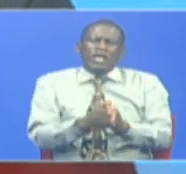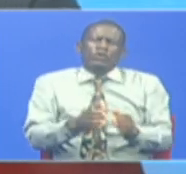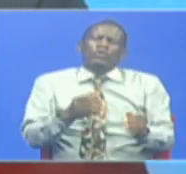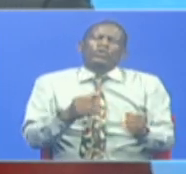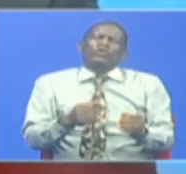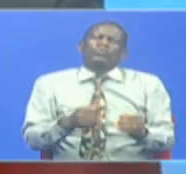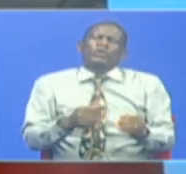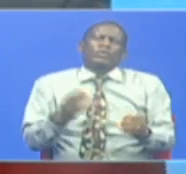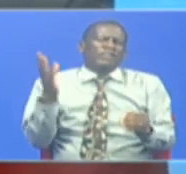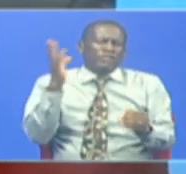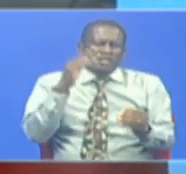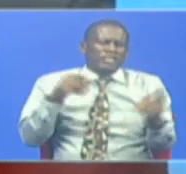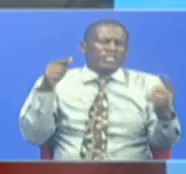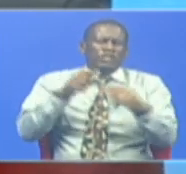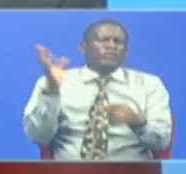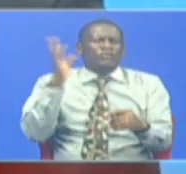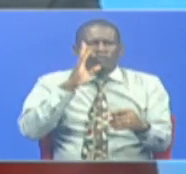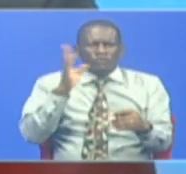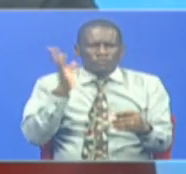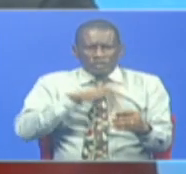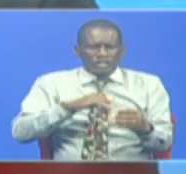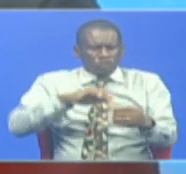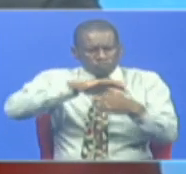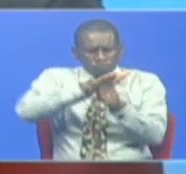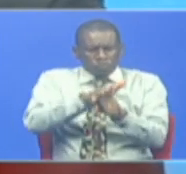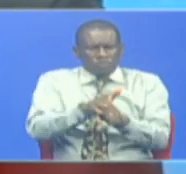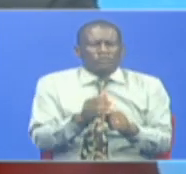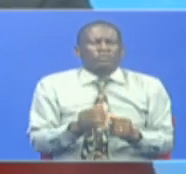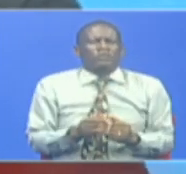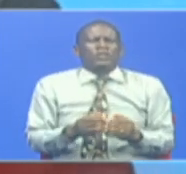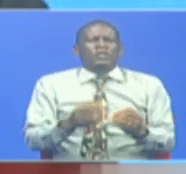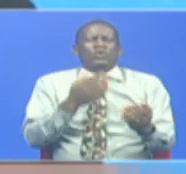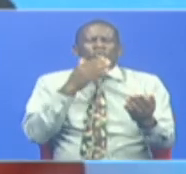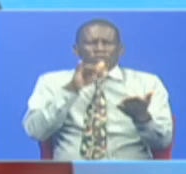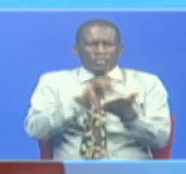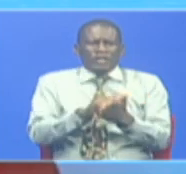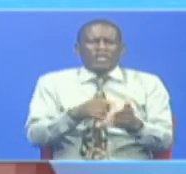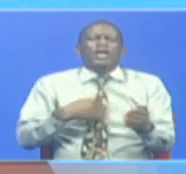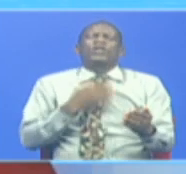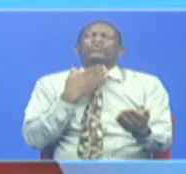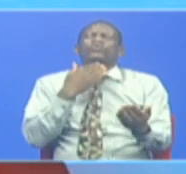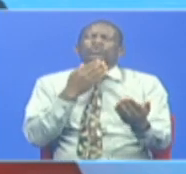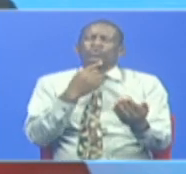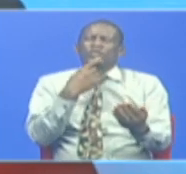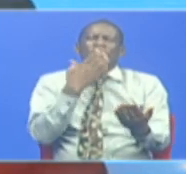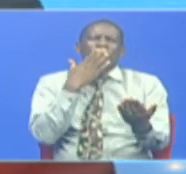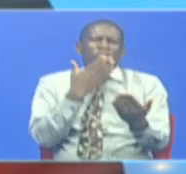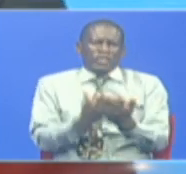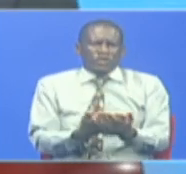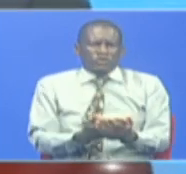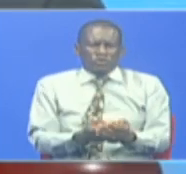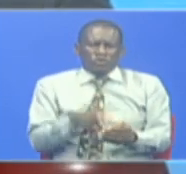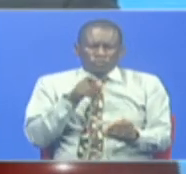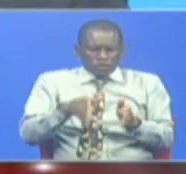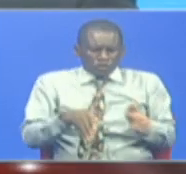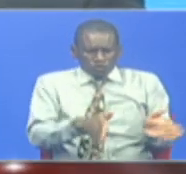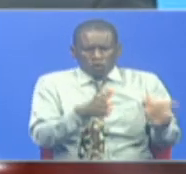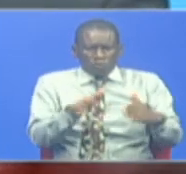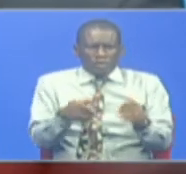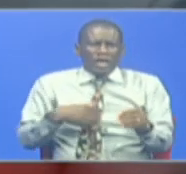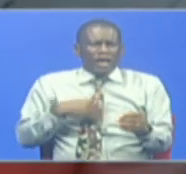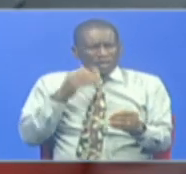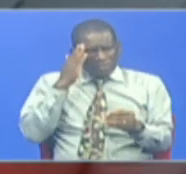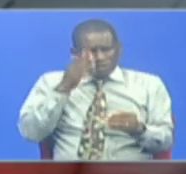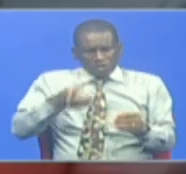this this COVID-19 sooner rather than later. So with that, I would just like to say thank you for this opportunity, and I think we